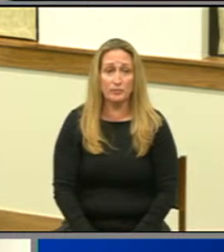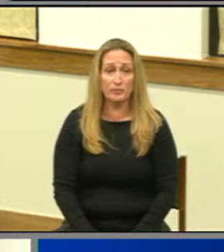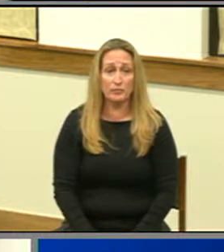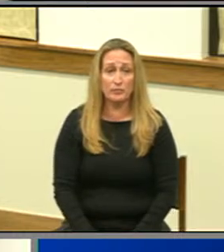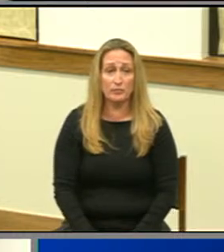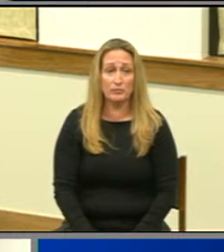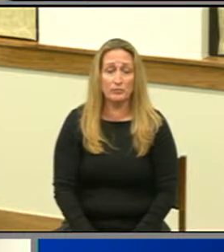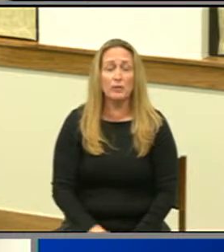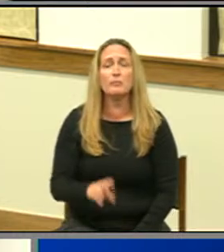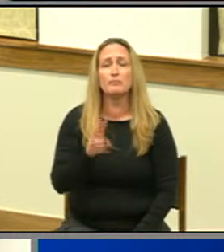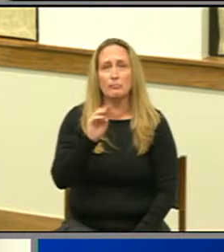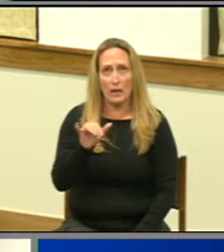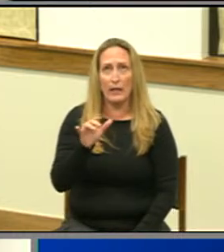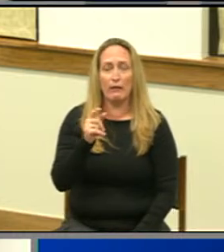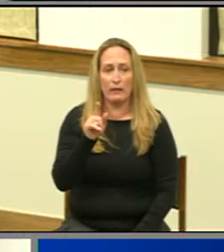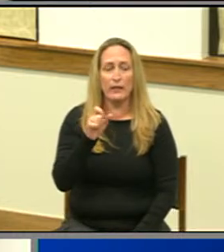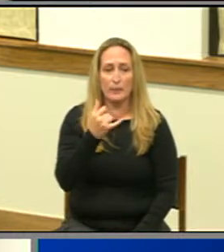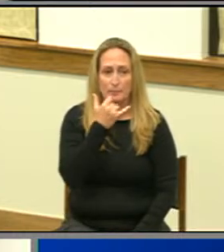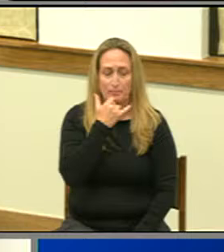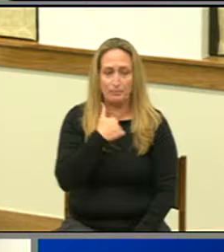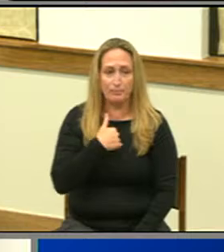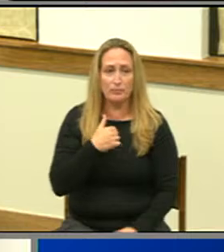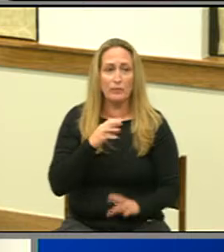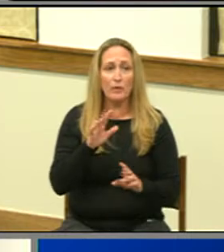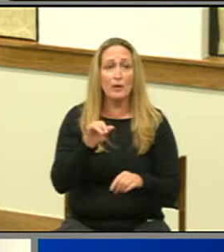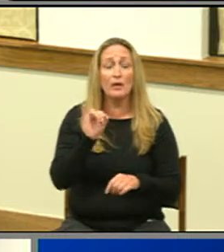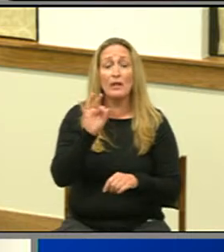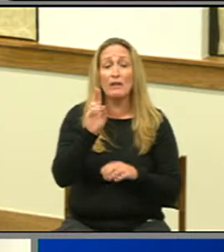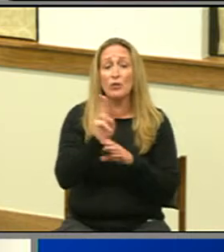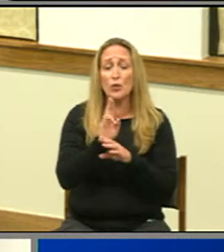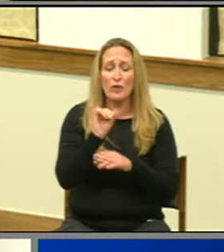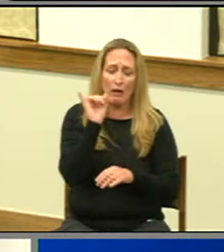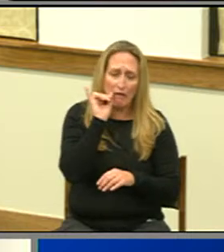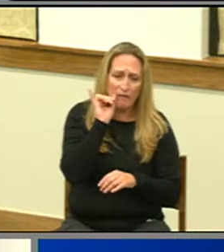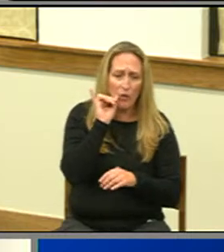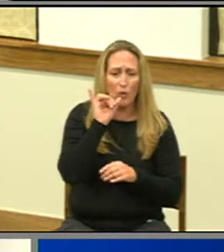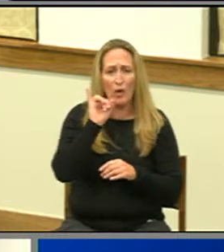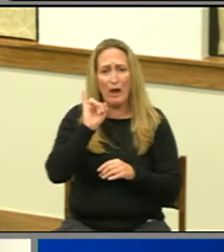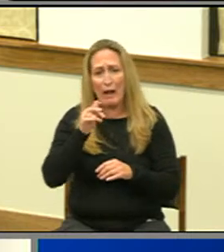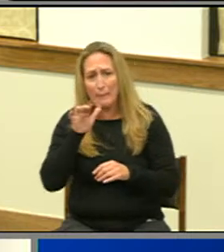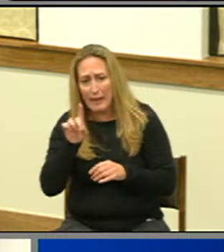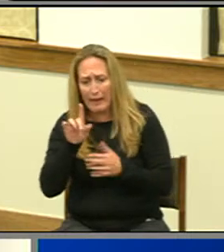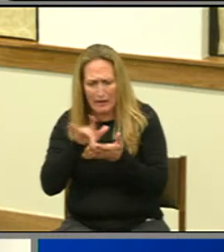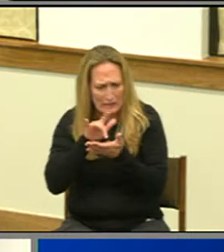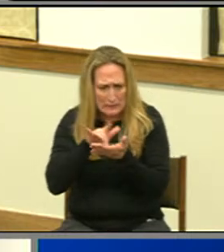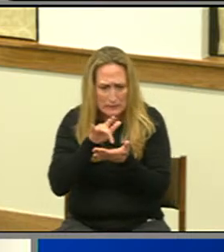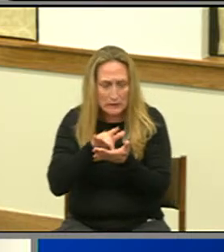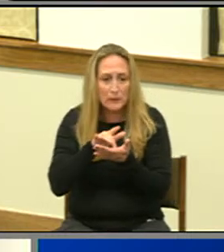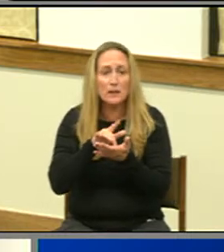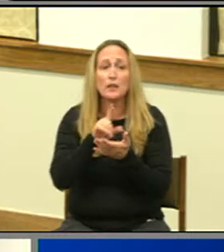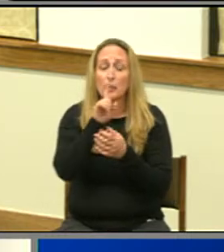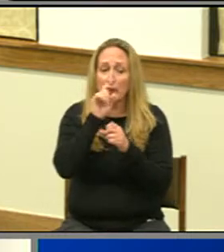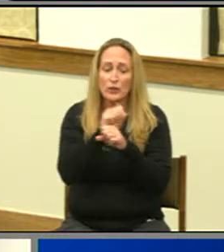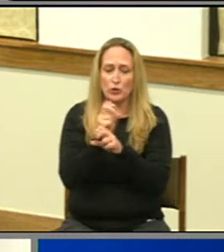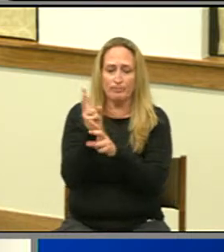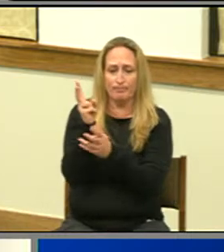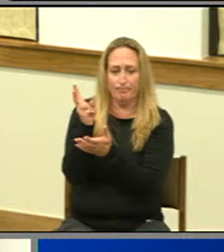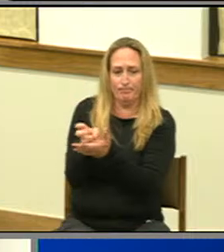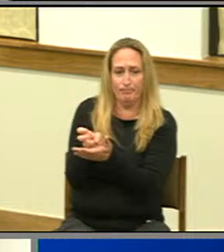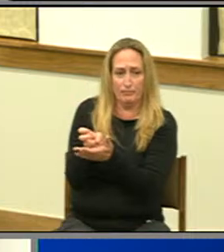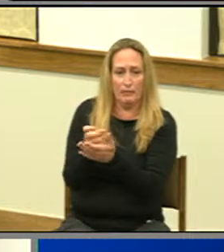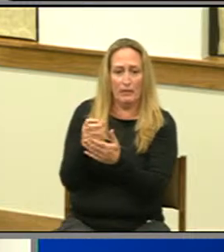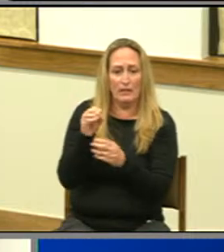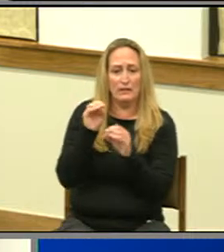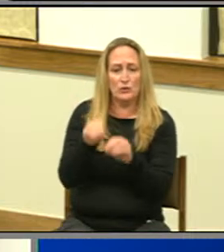youtube.com/MyGlendale. If you're using an iOS device, iPhone or iPad, please make sure to download and install